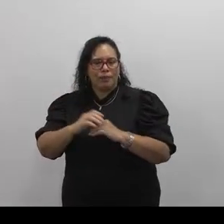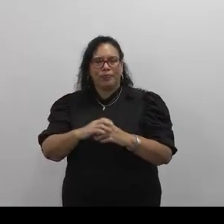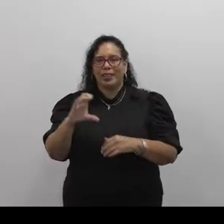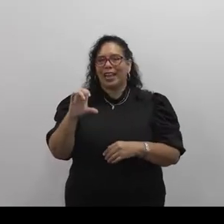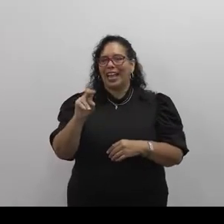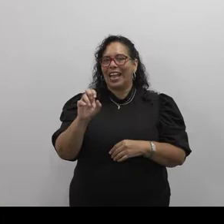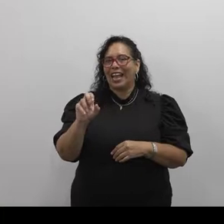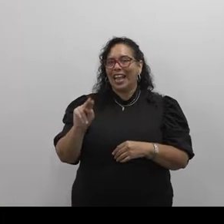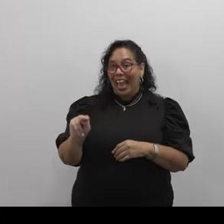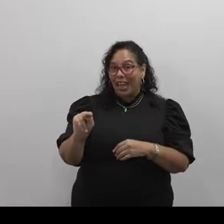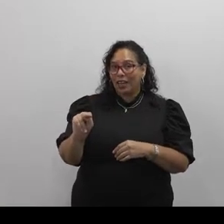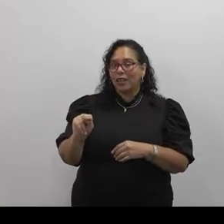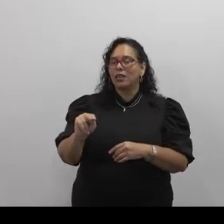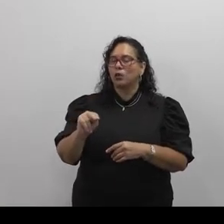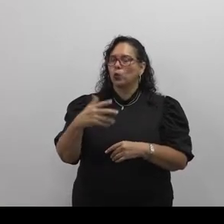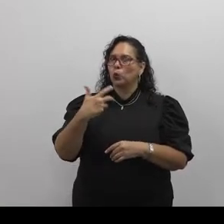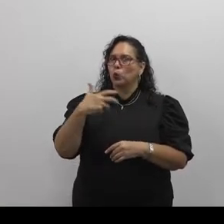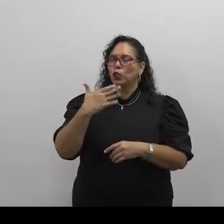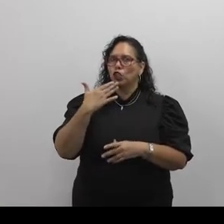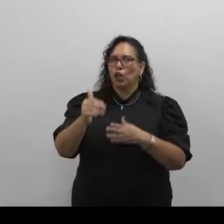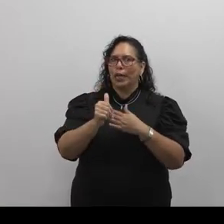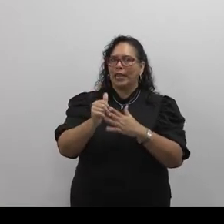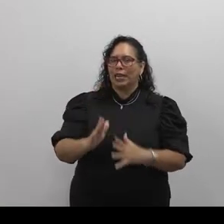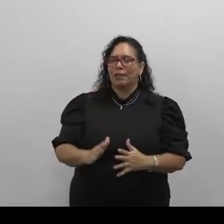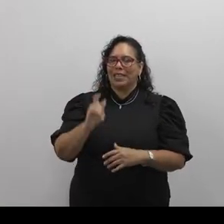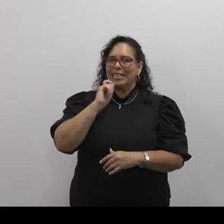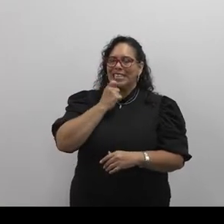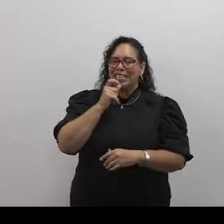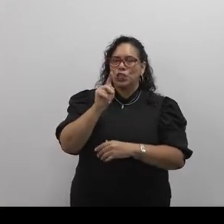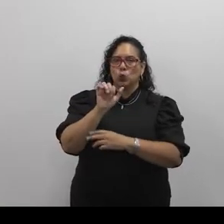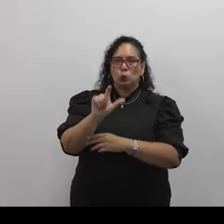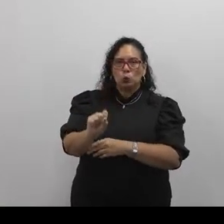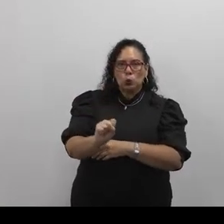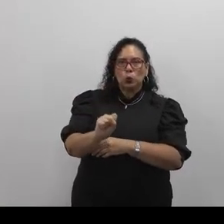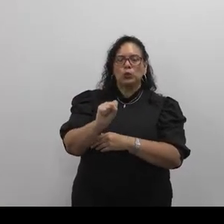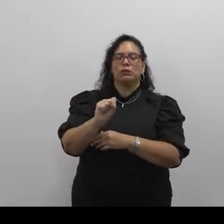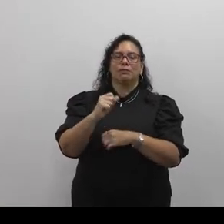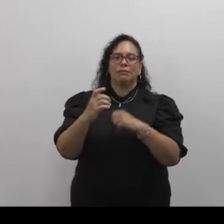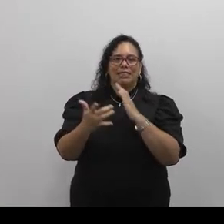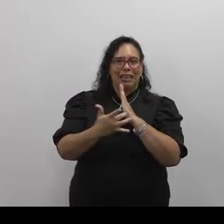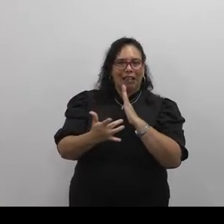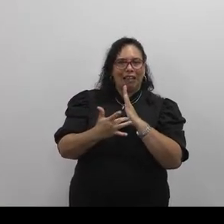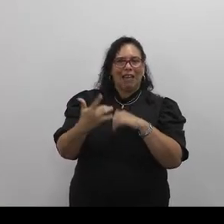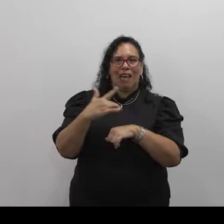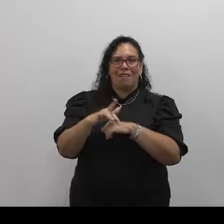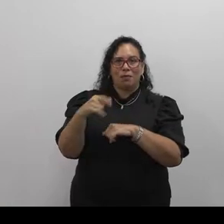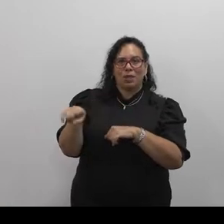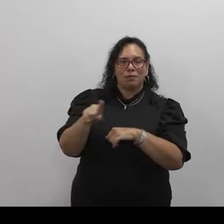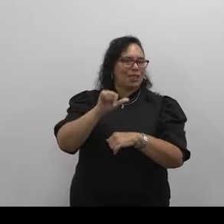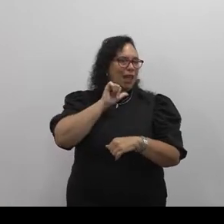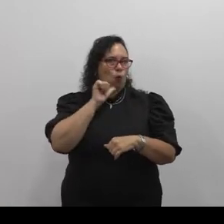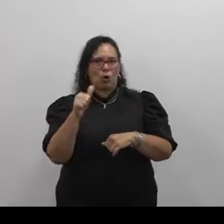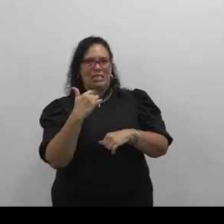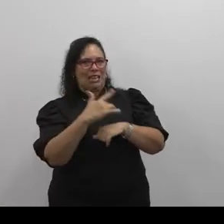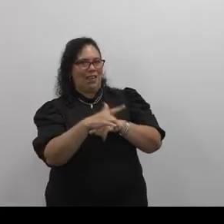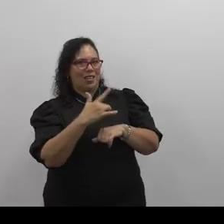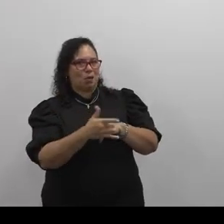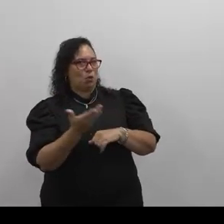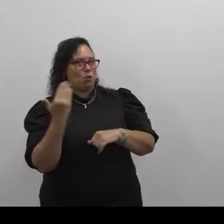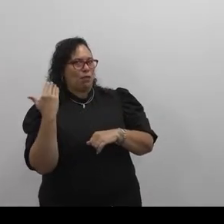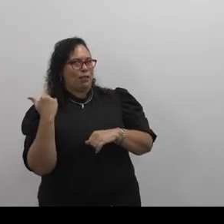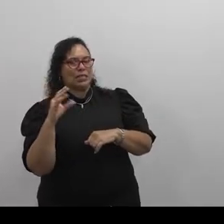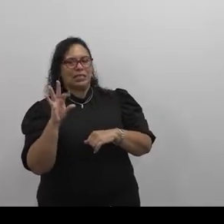those sessions for us. They used some very neat tools and technology that was available to them that wasn't available for us in previous master plan